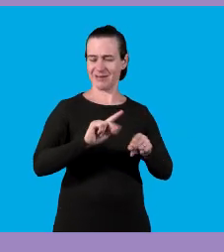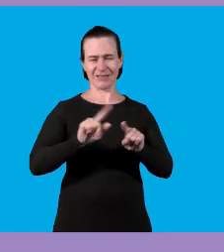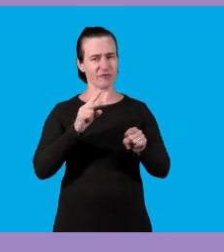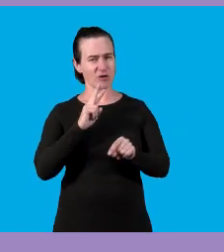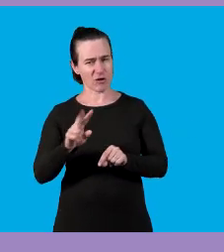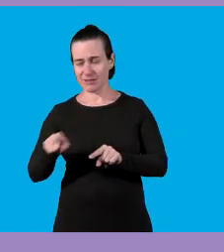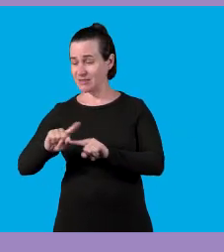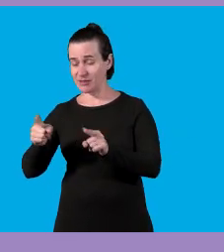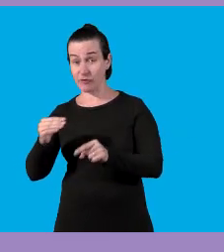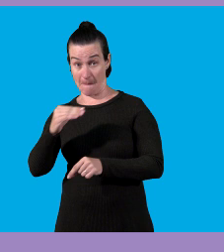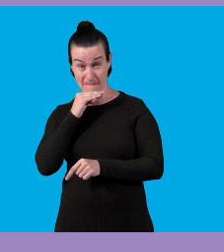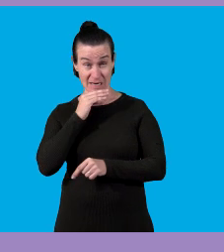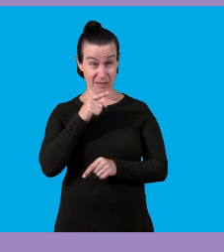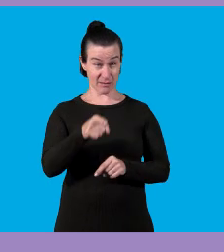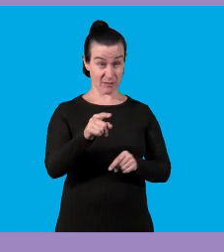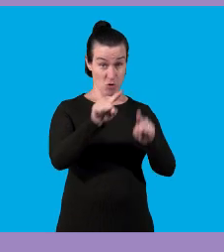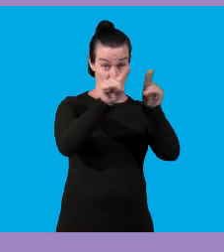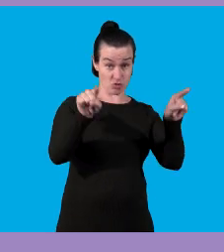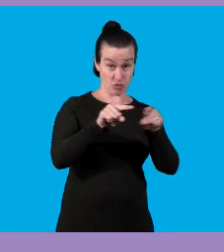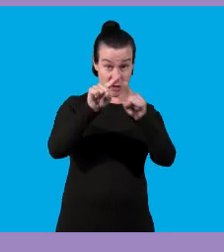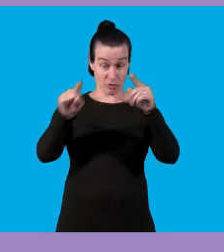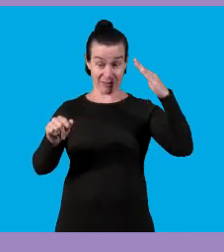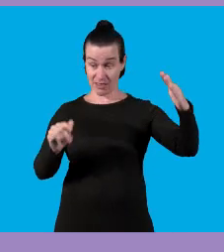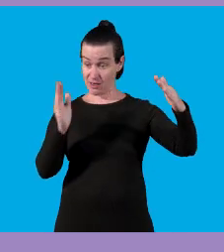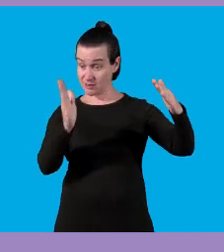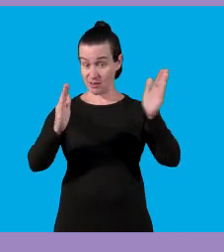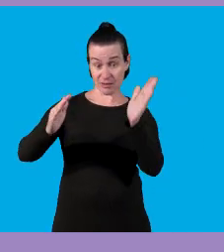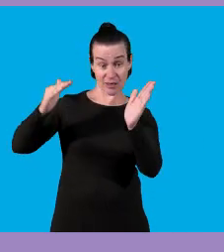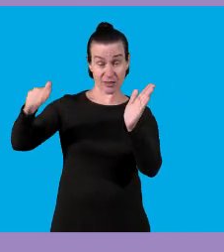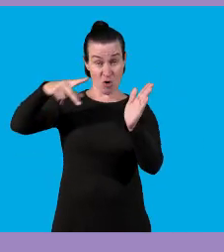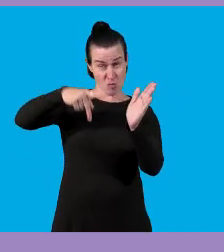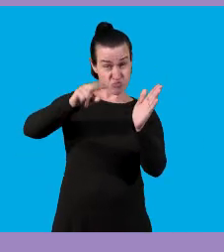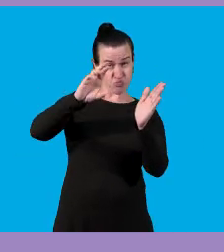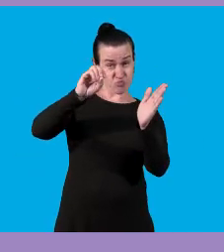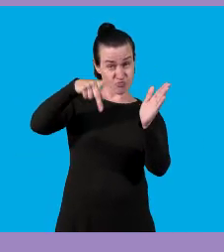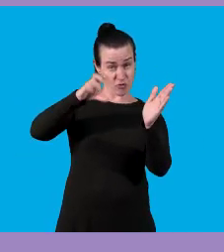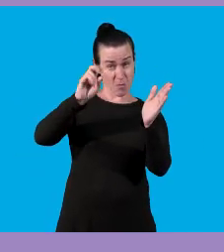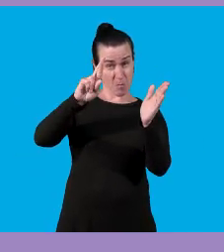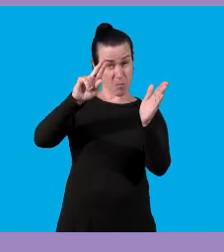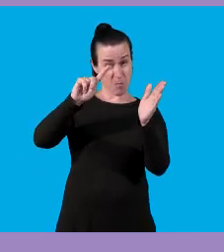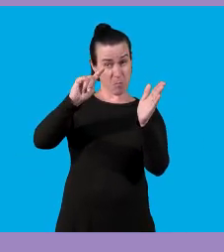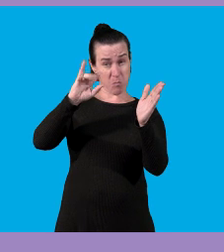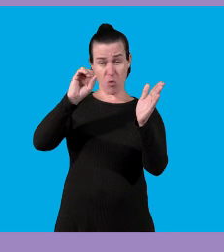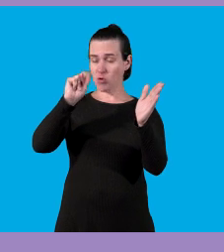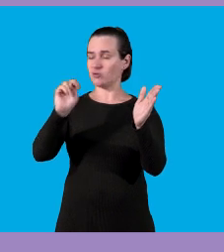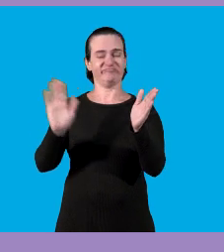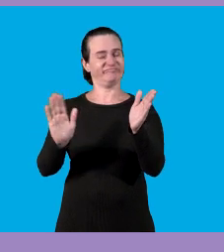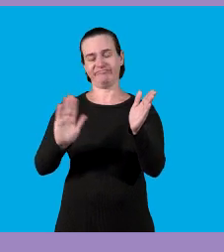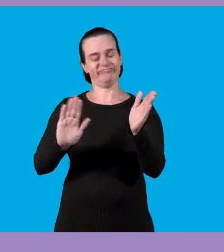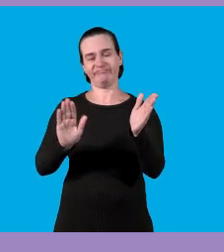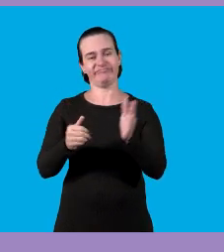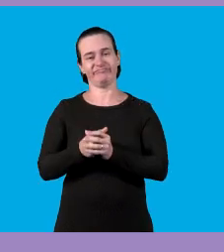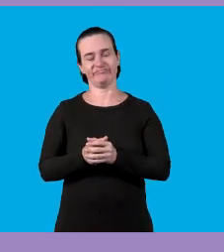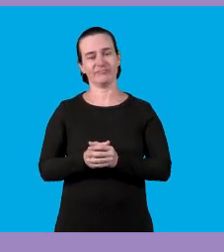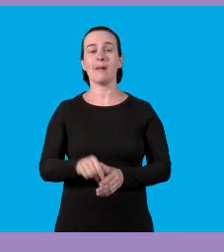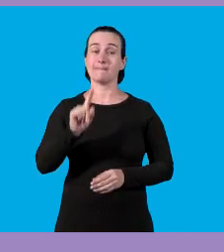are not in proportion. Therefore, those two triangles cannot be similar. They're only similar if the sides are in proportion and